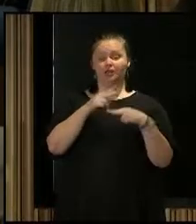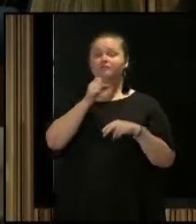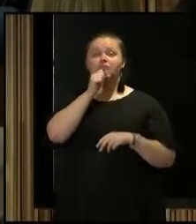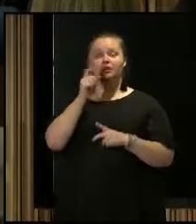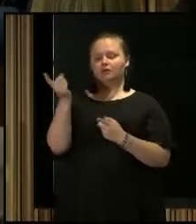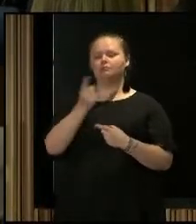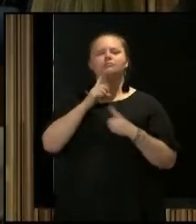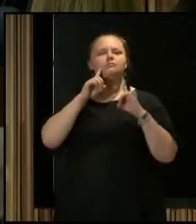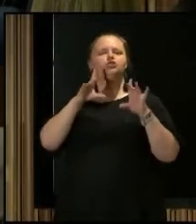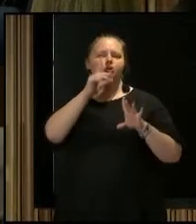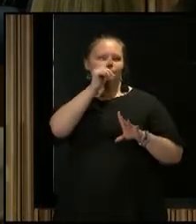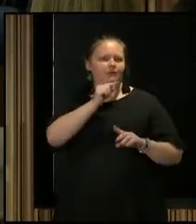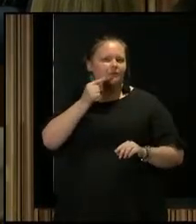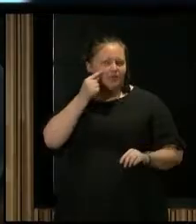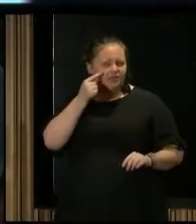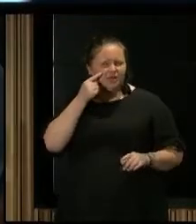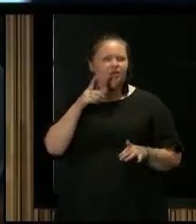show, they can see that it's not a big,